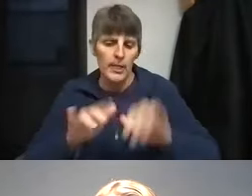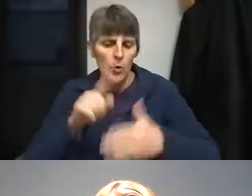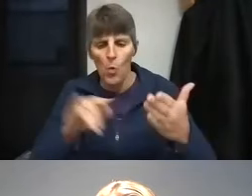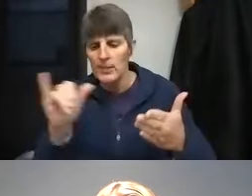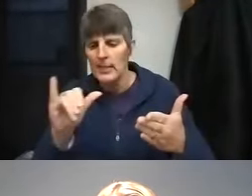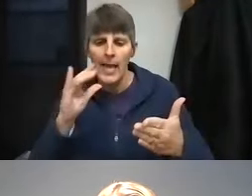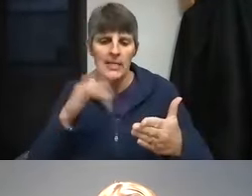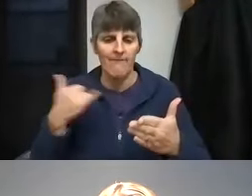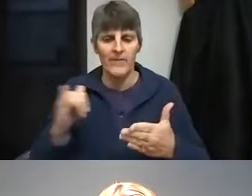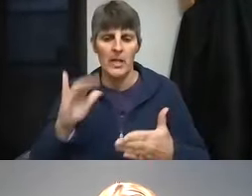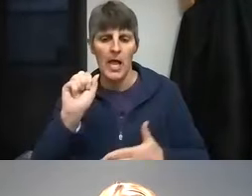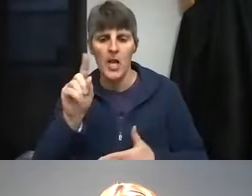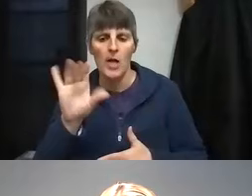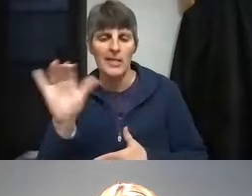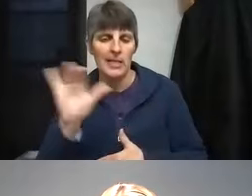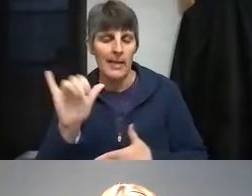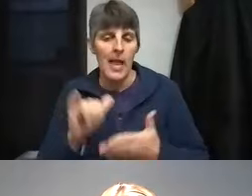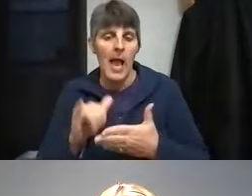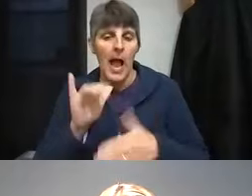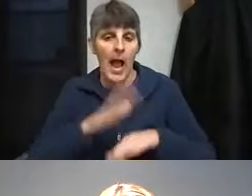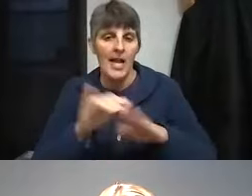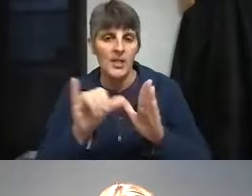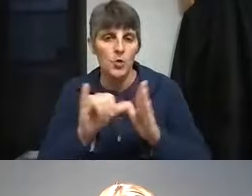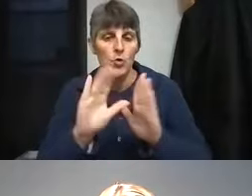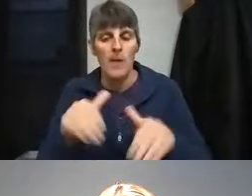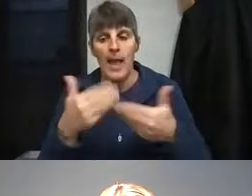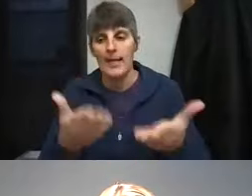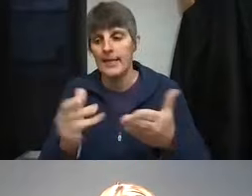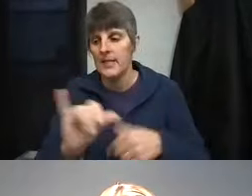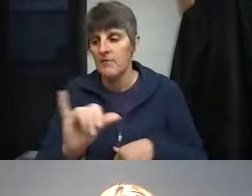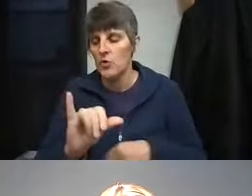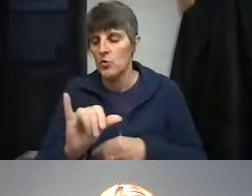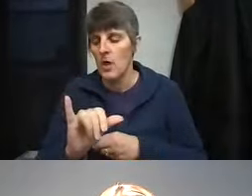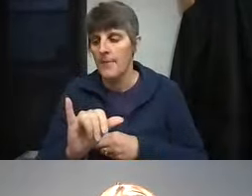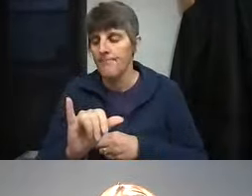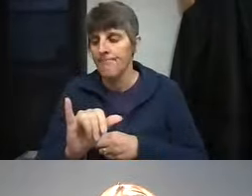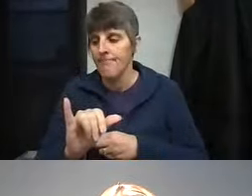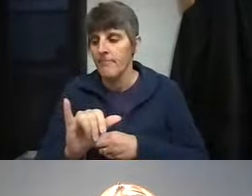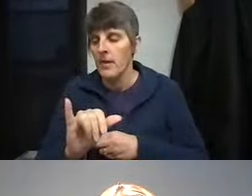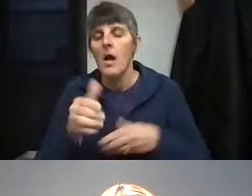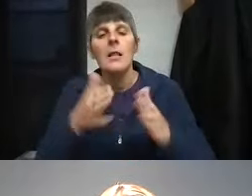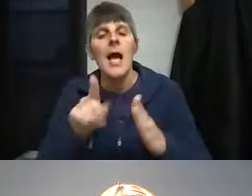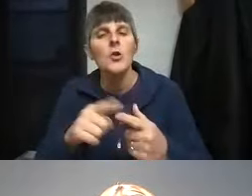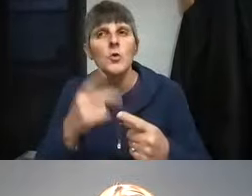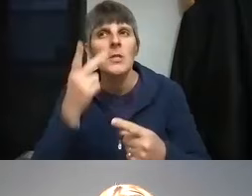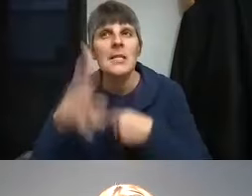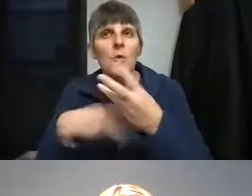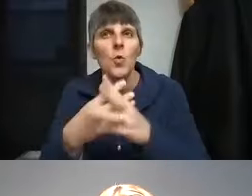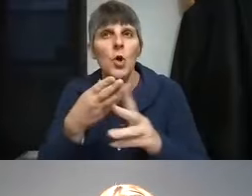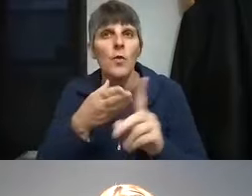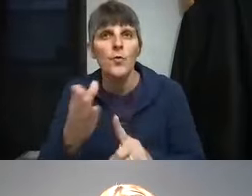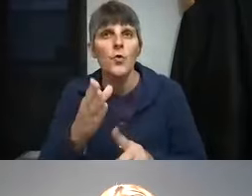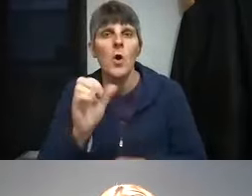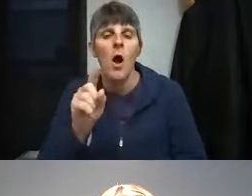like to be autistic kind of like thing on YouTube. And it gives you it allows you to see the world through an autistic